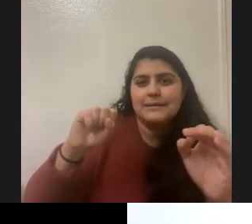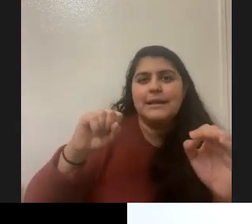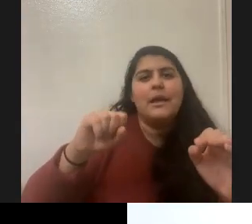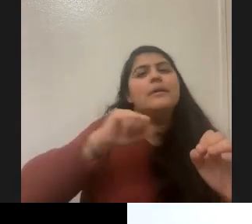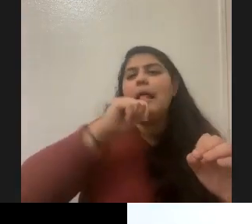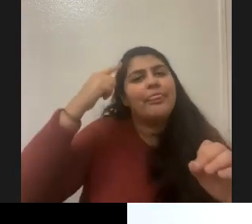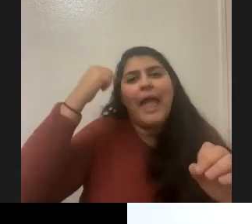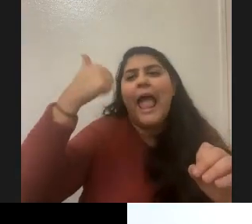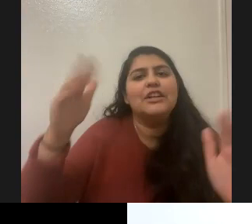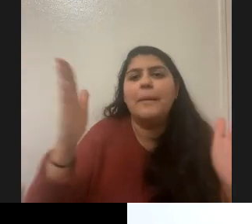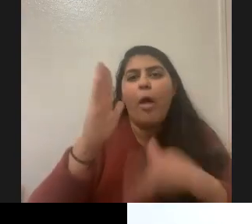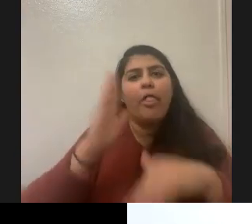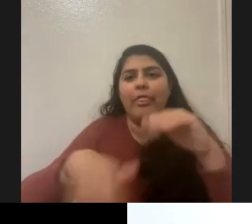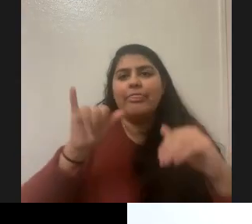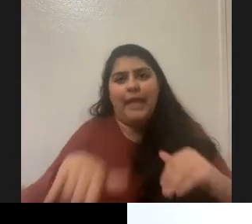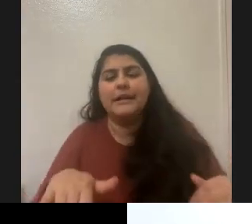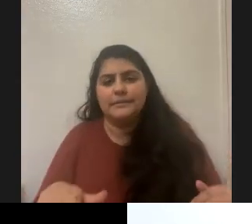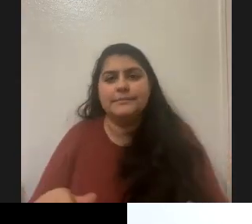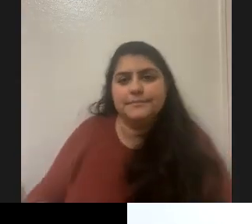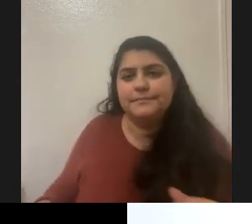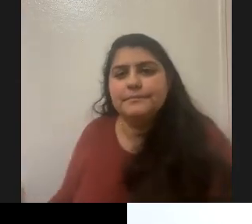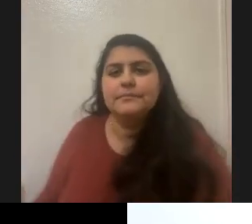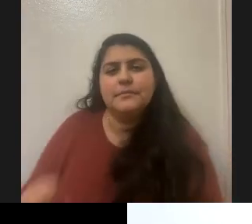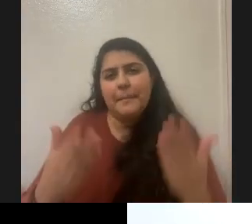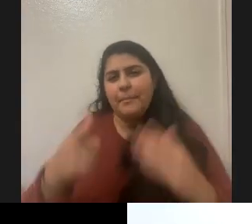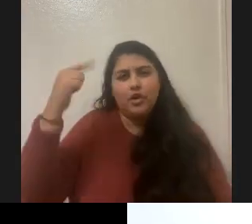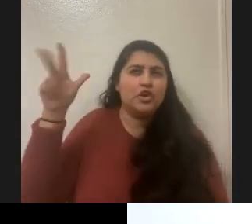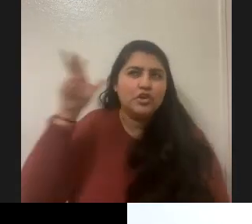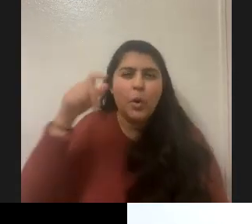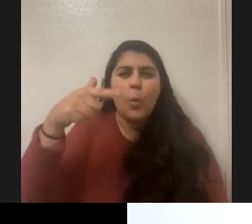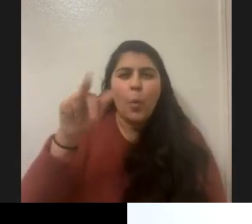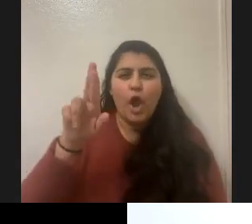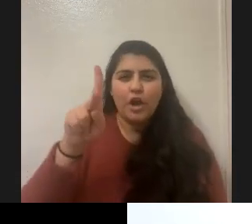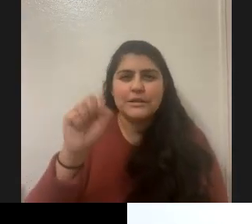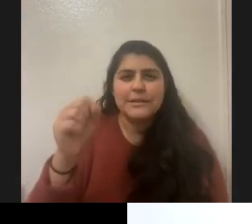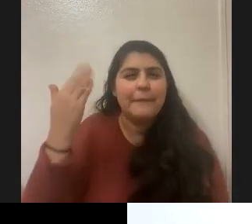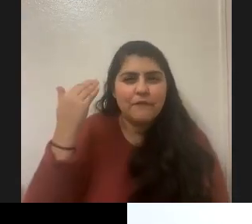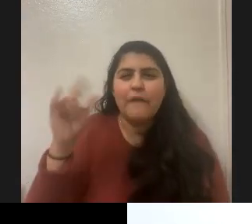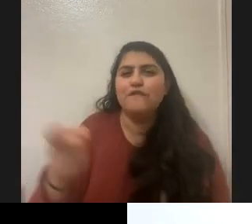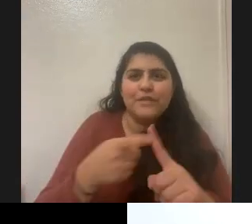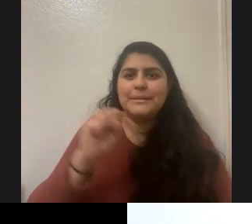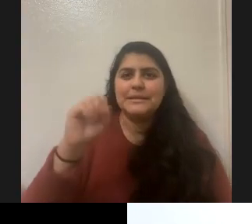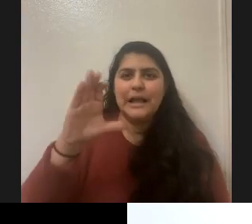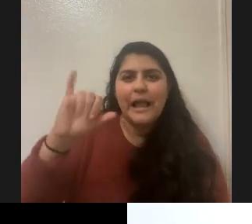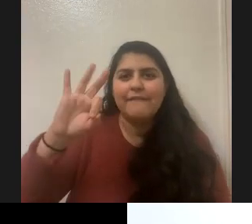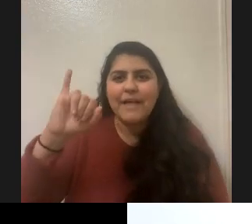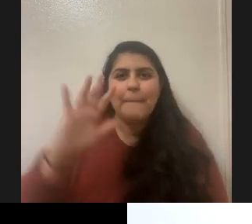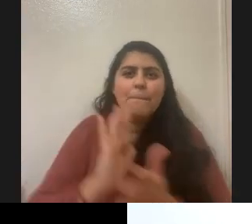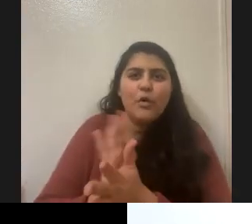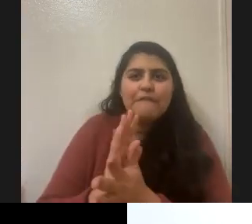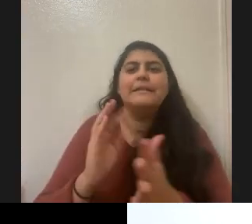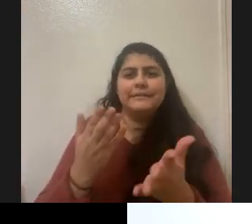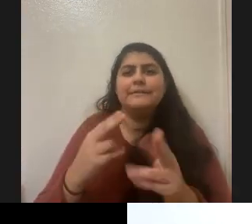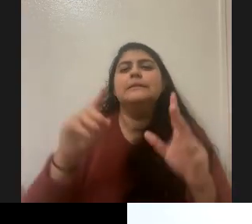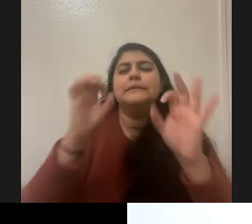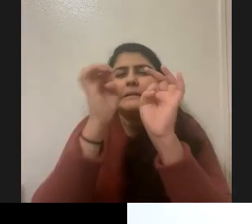that. So you might have heard of quarks or something like that in like sci-fi movies or something like that. It's basically the mini